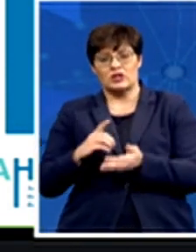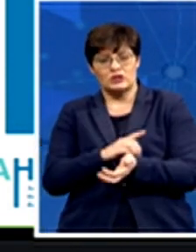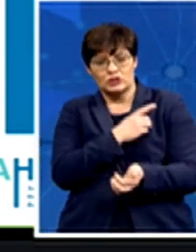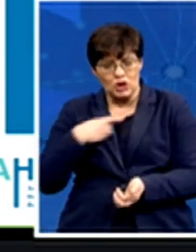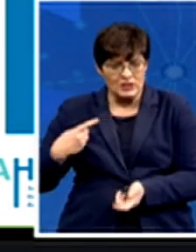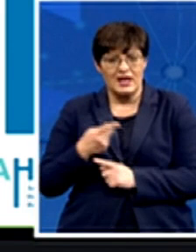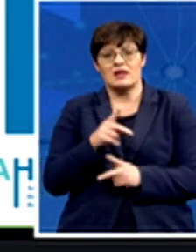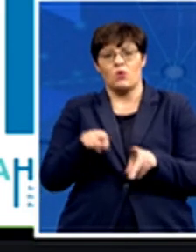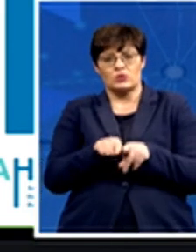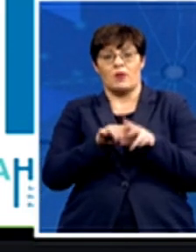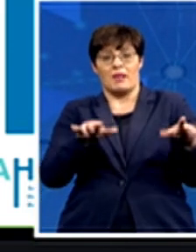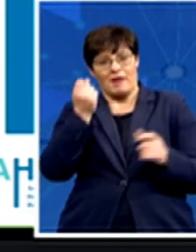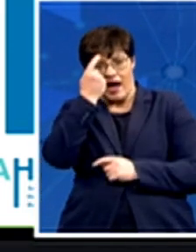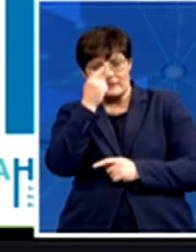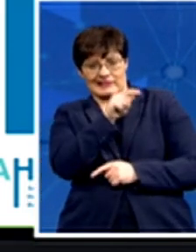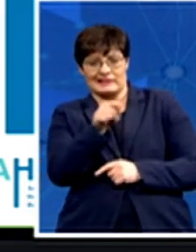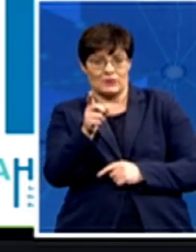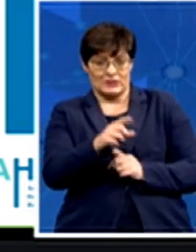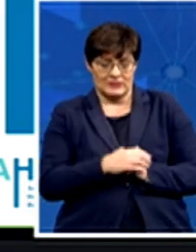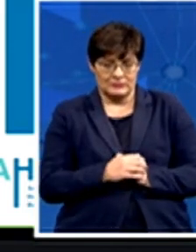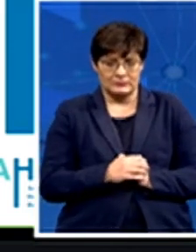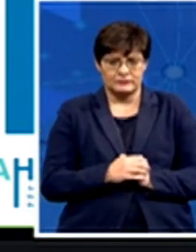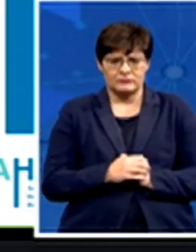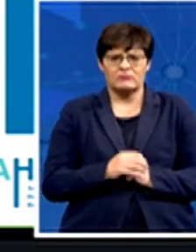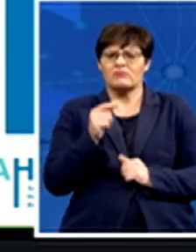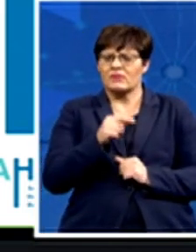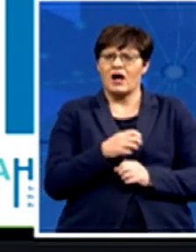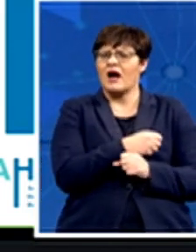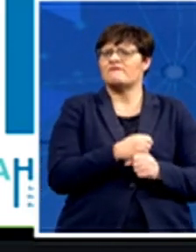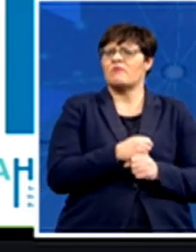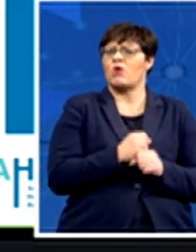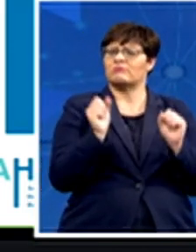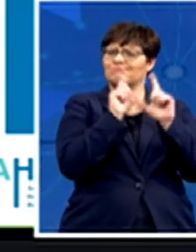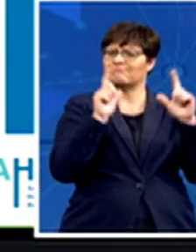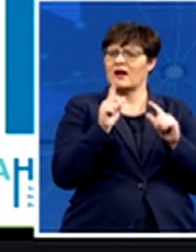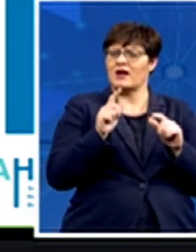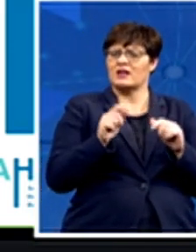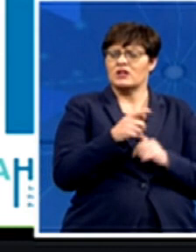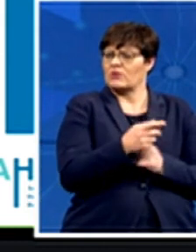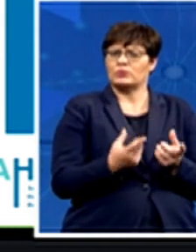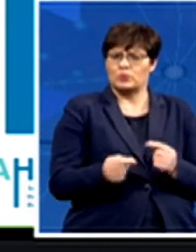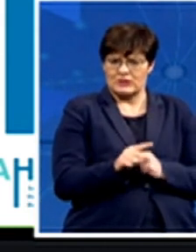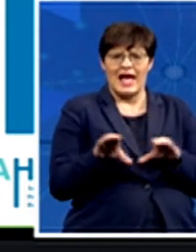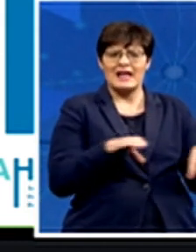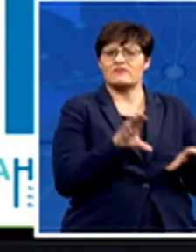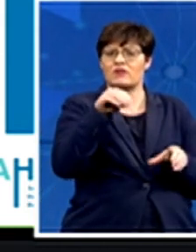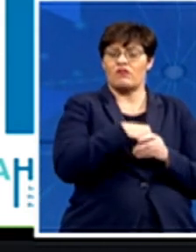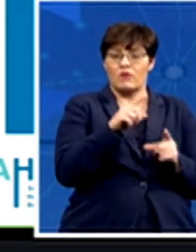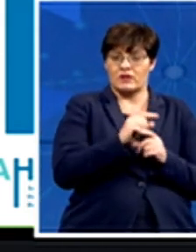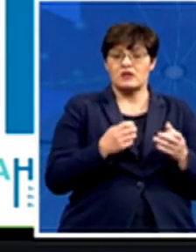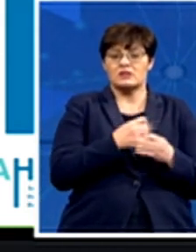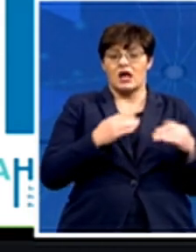Then how do we do this pharmacovigilance? What are the activities that are involved? So we're going to start at the top where we do collection. And